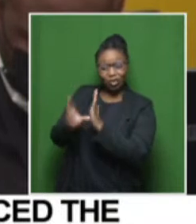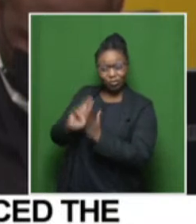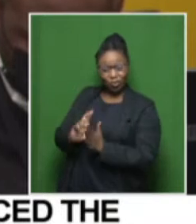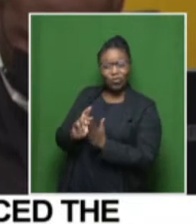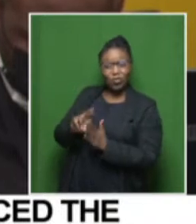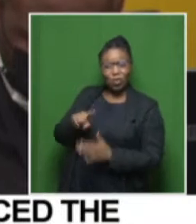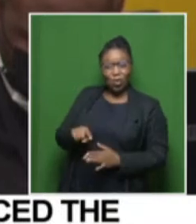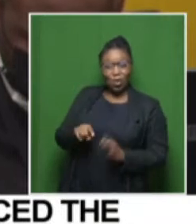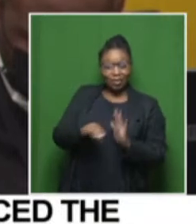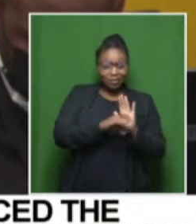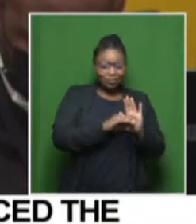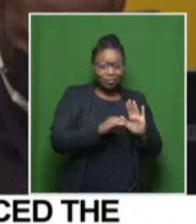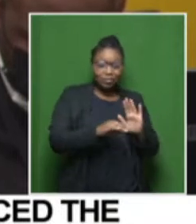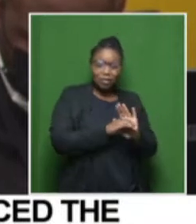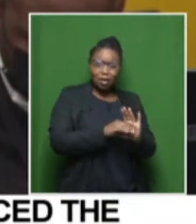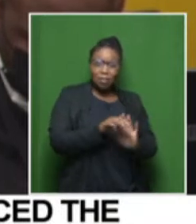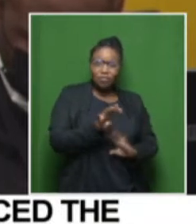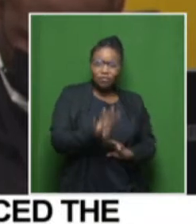4,